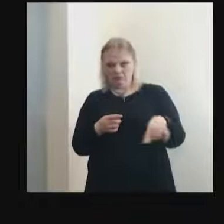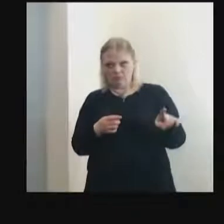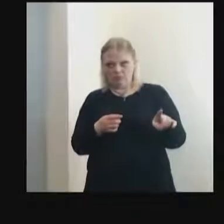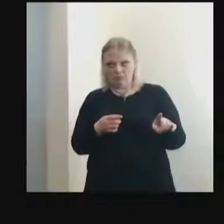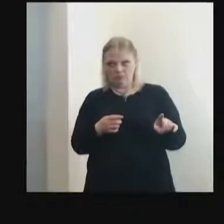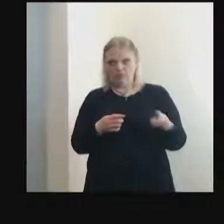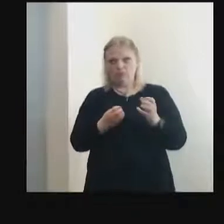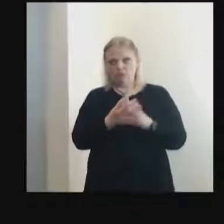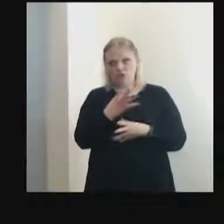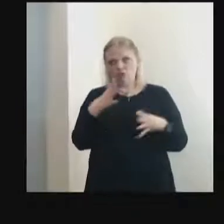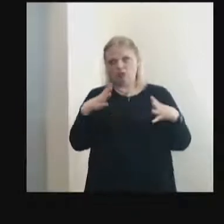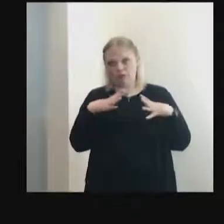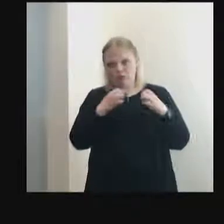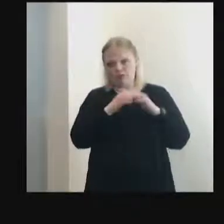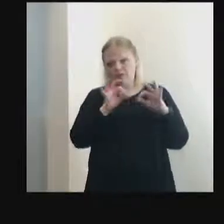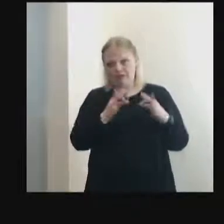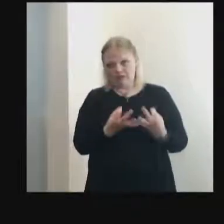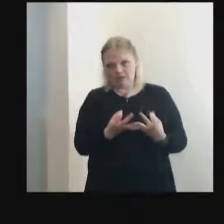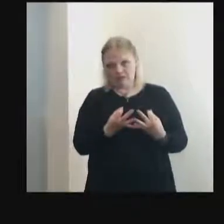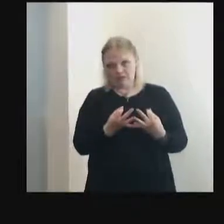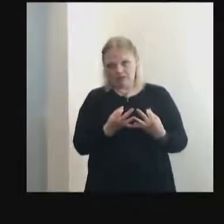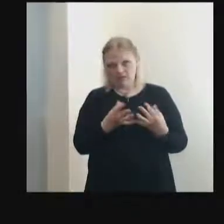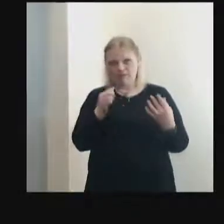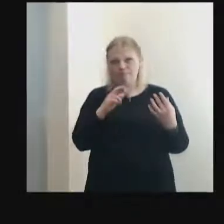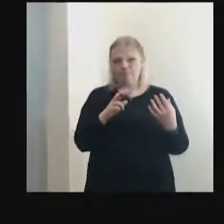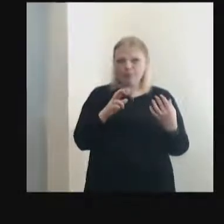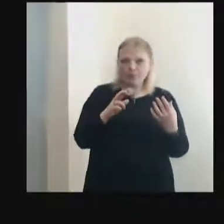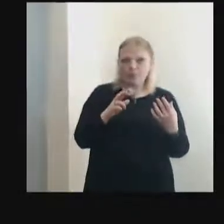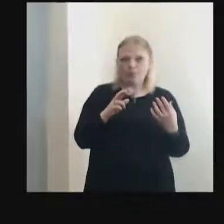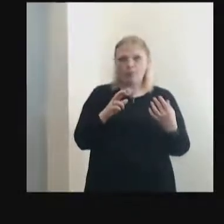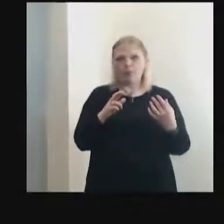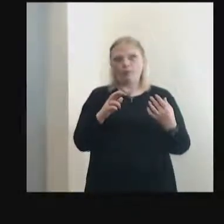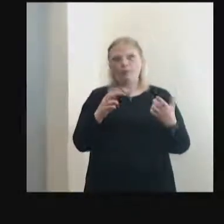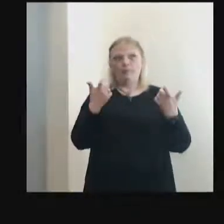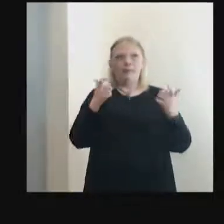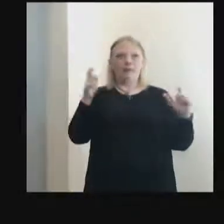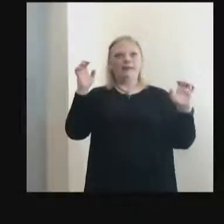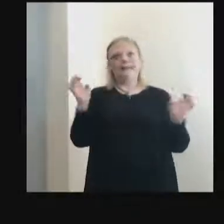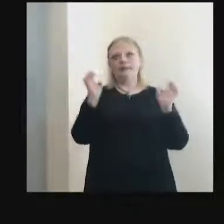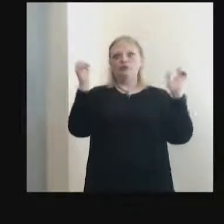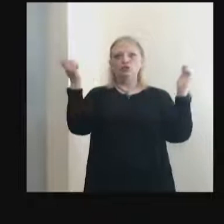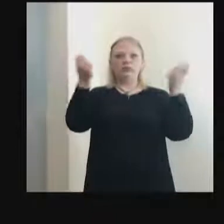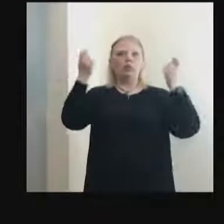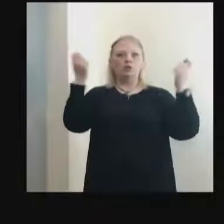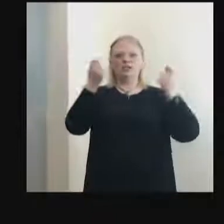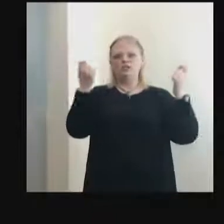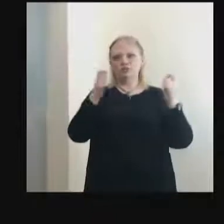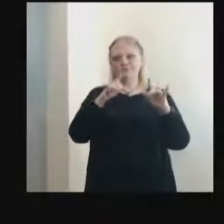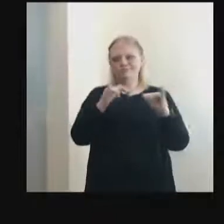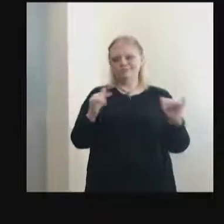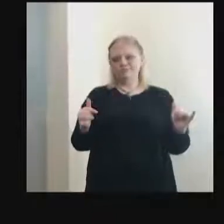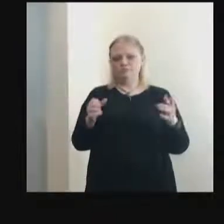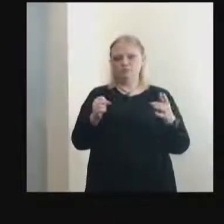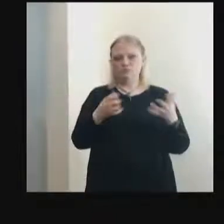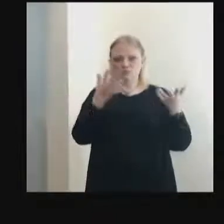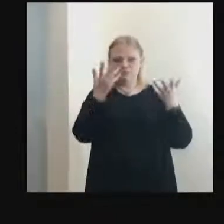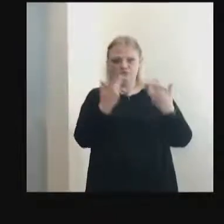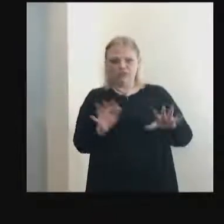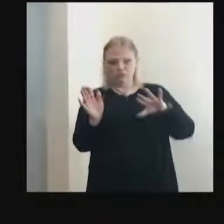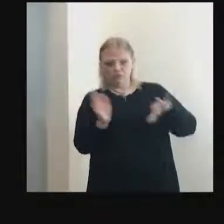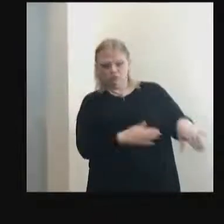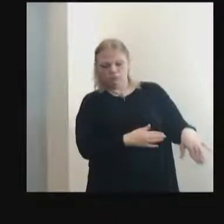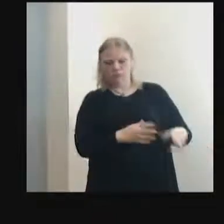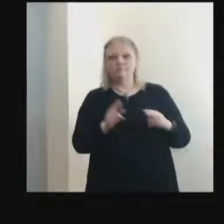on spring break with family or had been at like big Easter celebrations and the like. And now that that's passed, we're seeing a